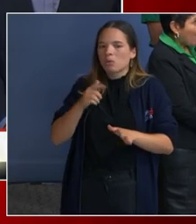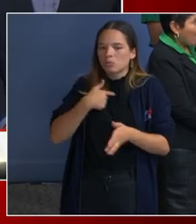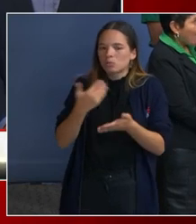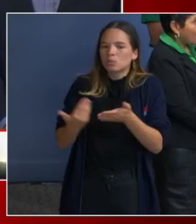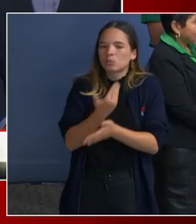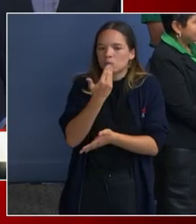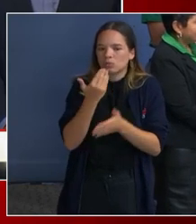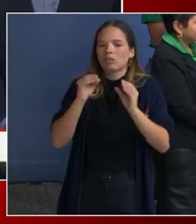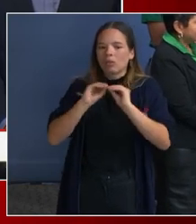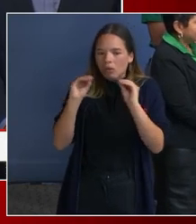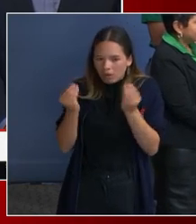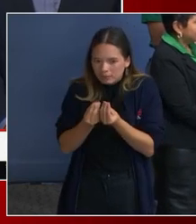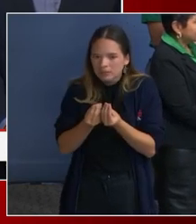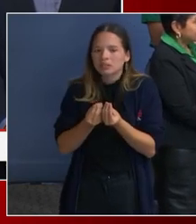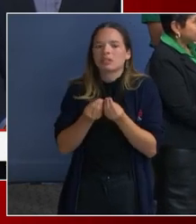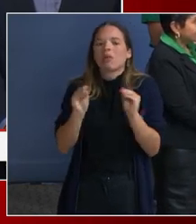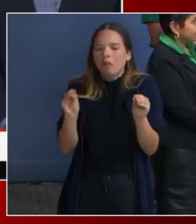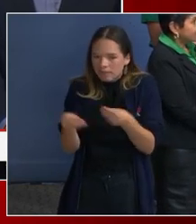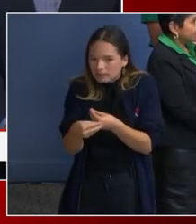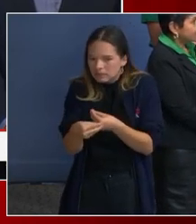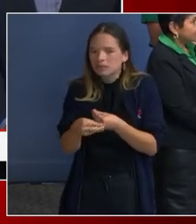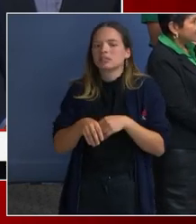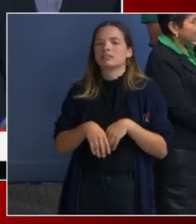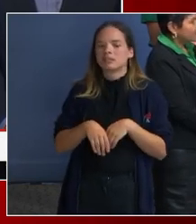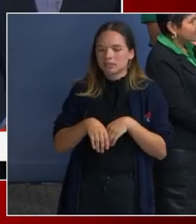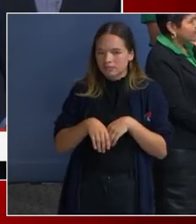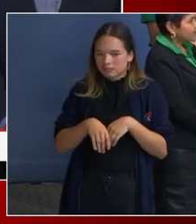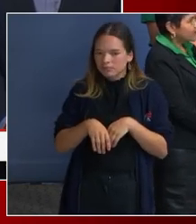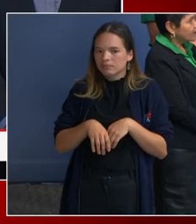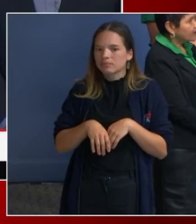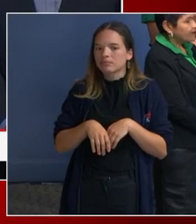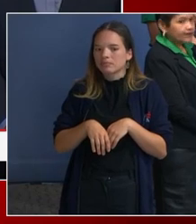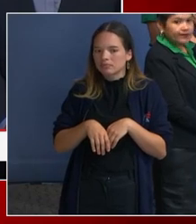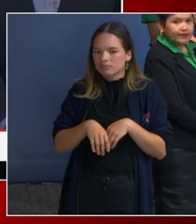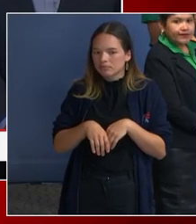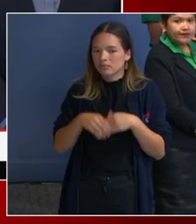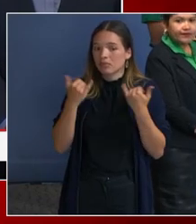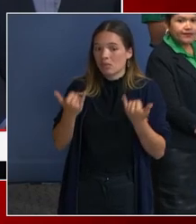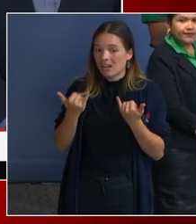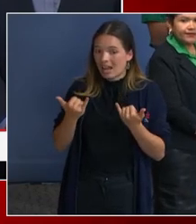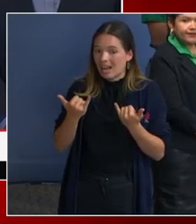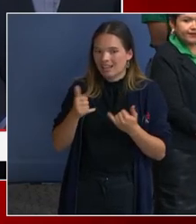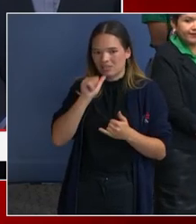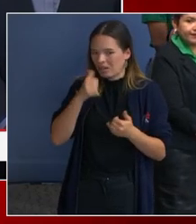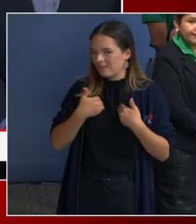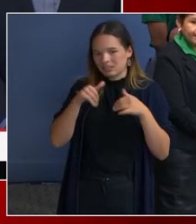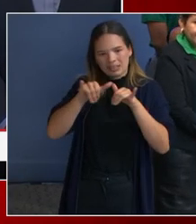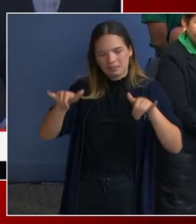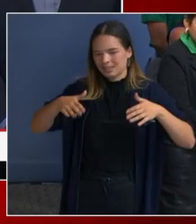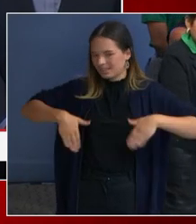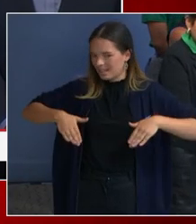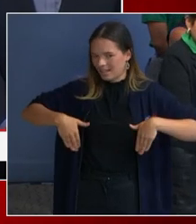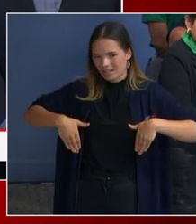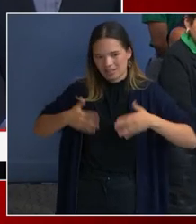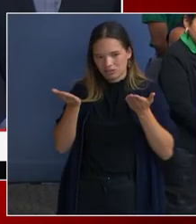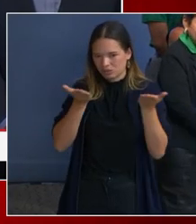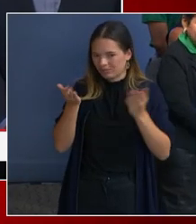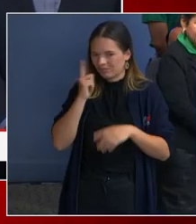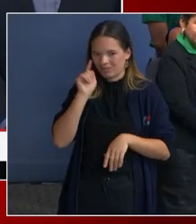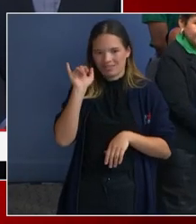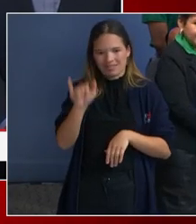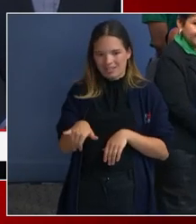also streamlines, because we don't currently have a system of services focused on this population, our migrant